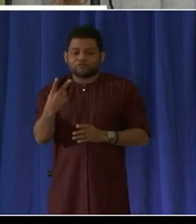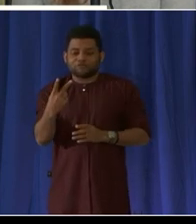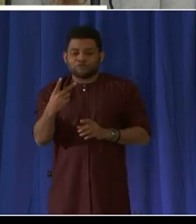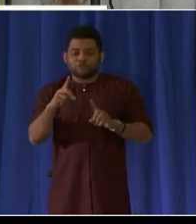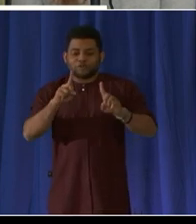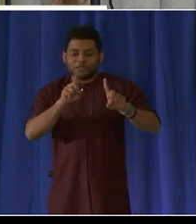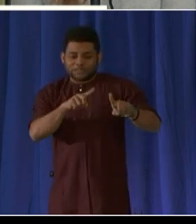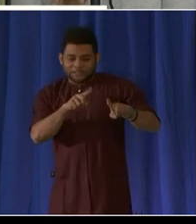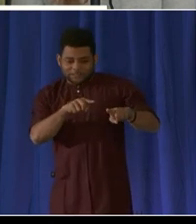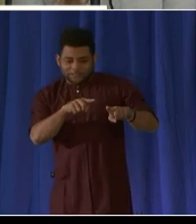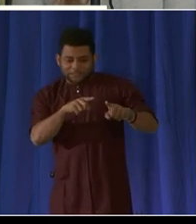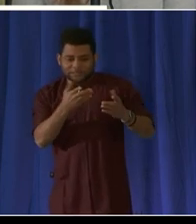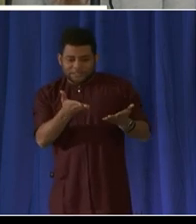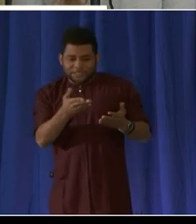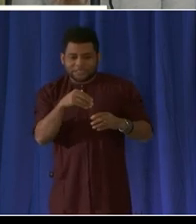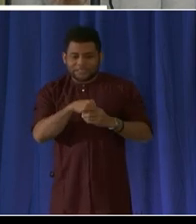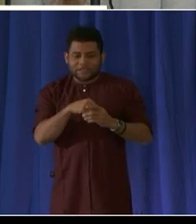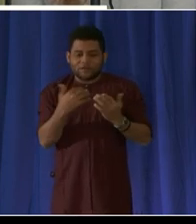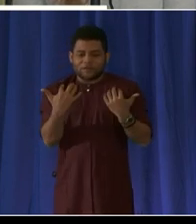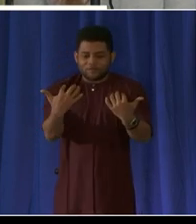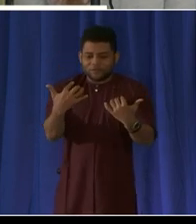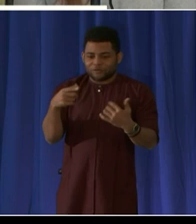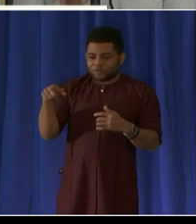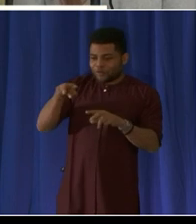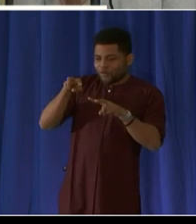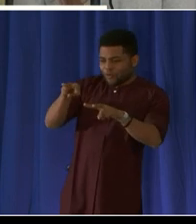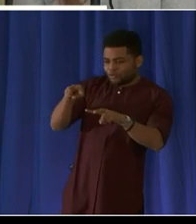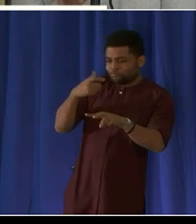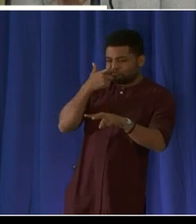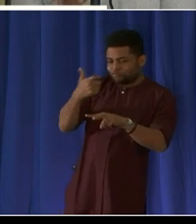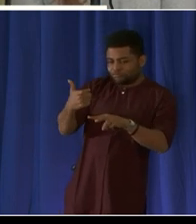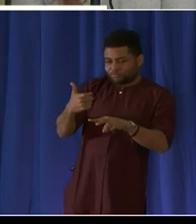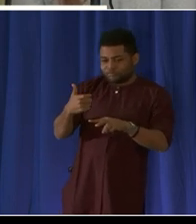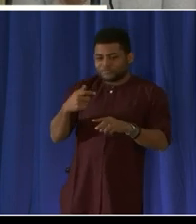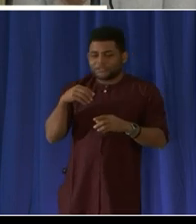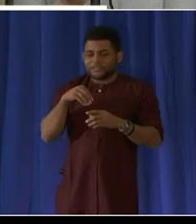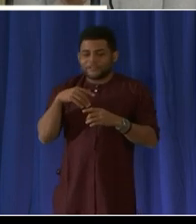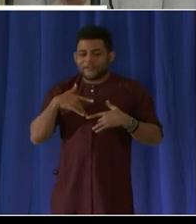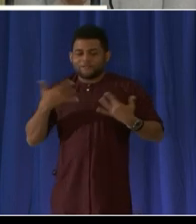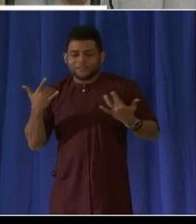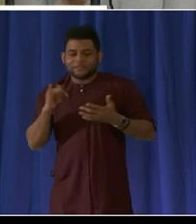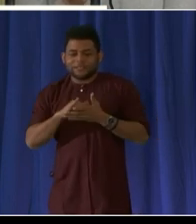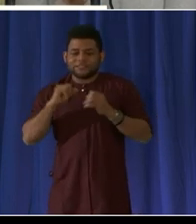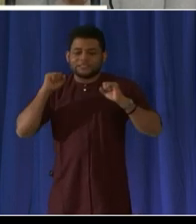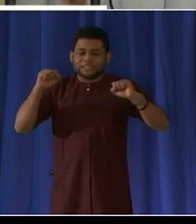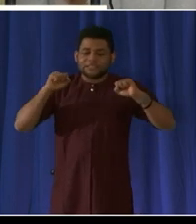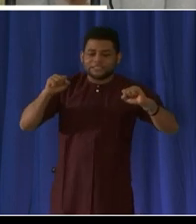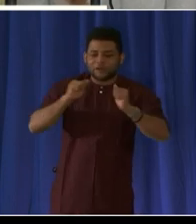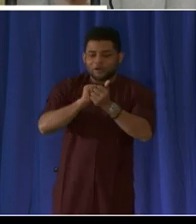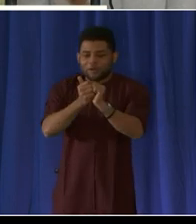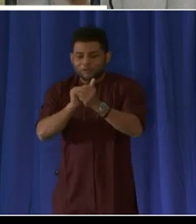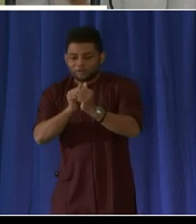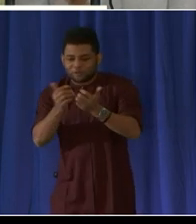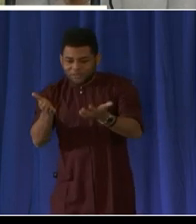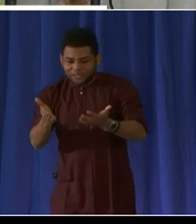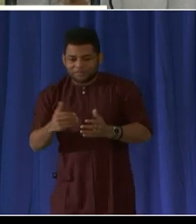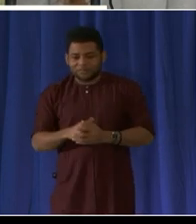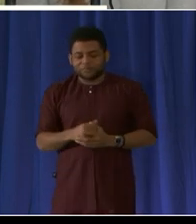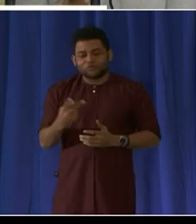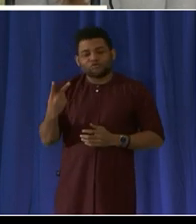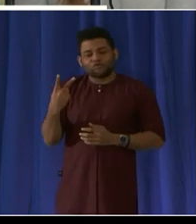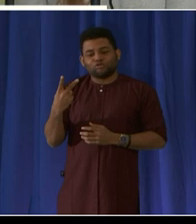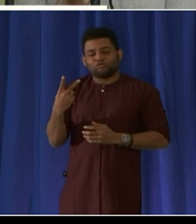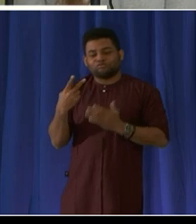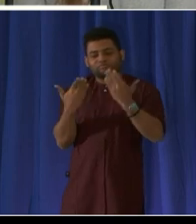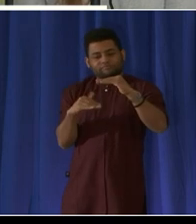2 attendees in the audience for those events and athletic competitions. I also just